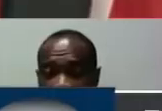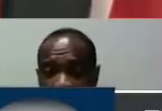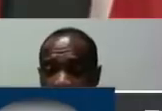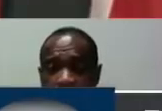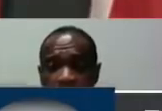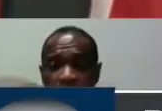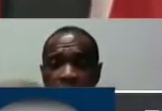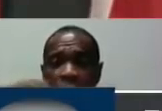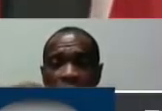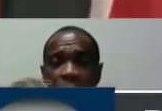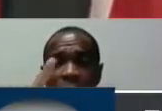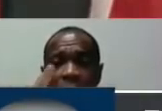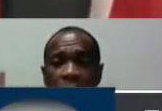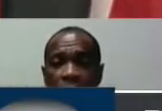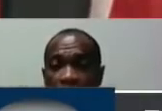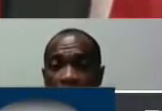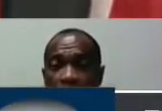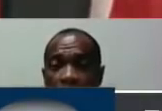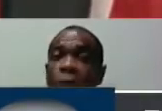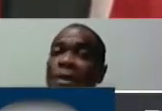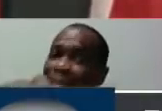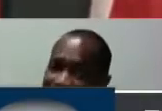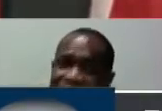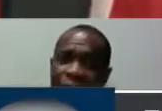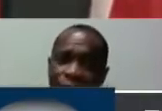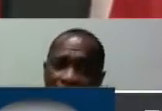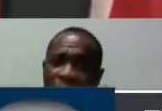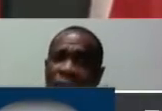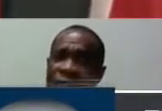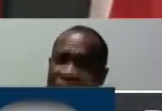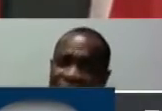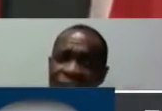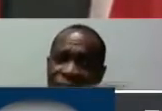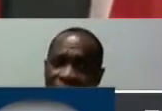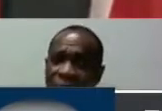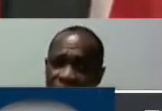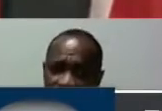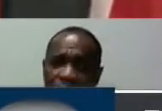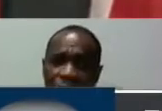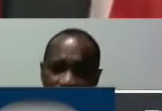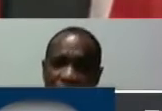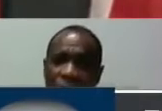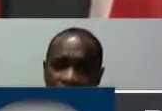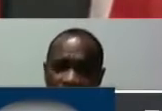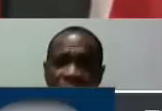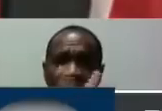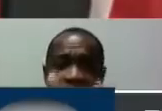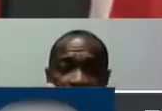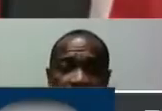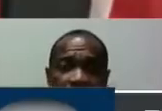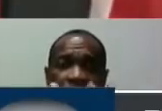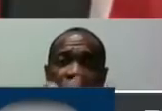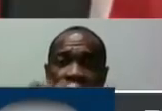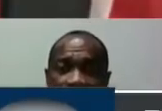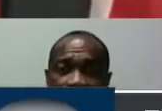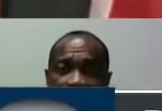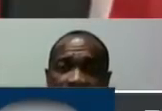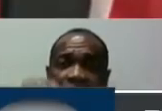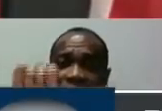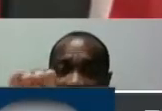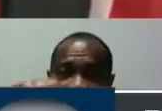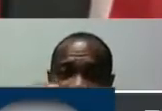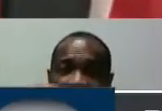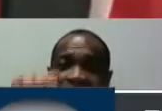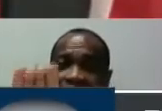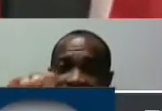to vaccinate them, to vaccinate us. And we have in fact prevailed